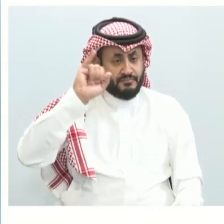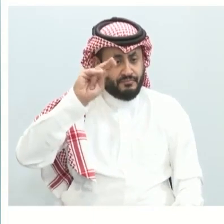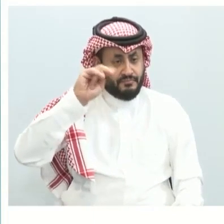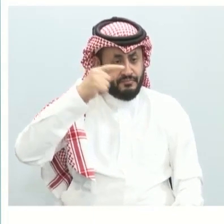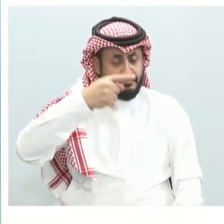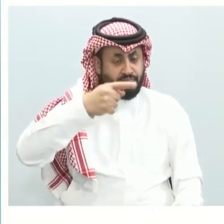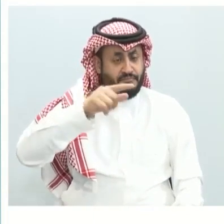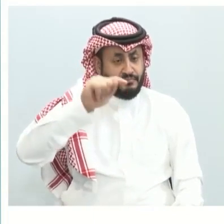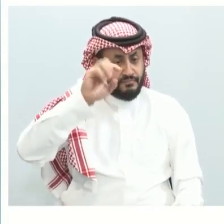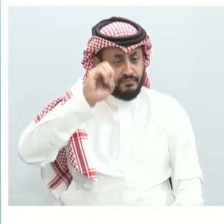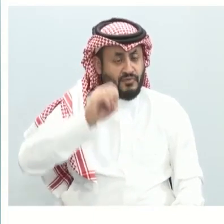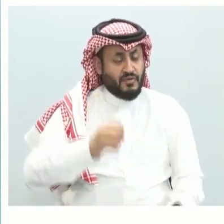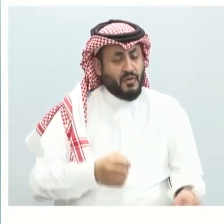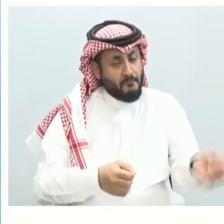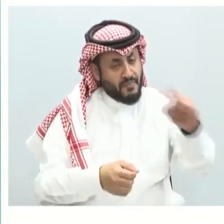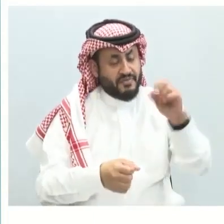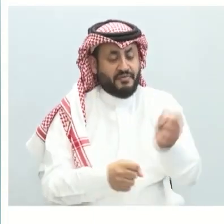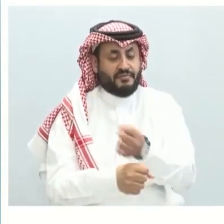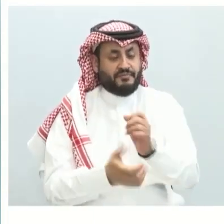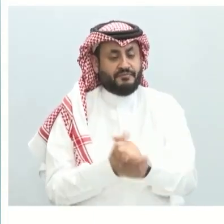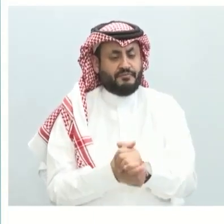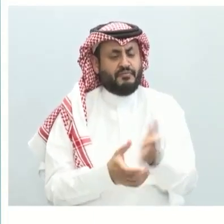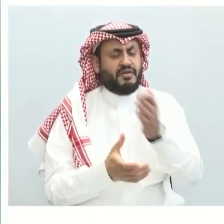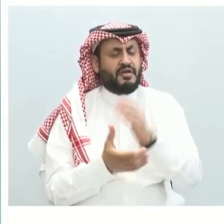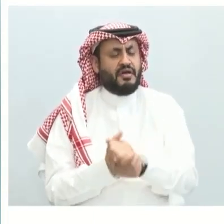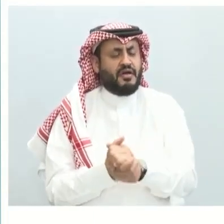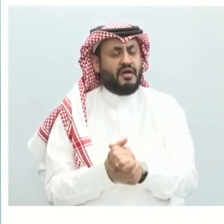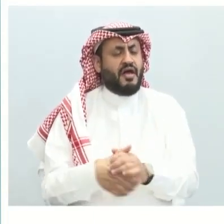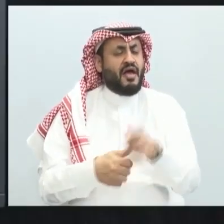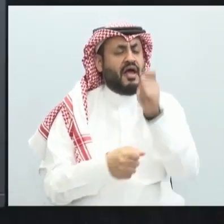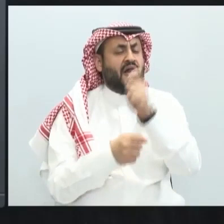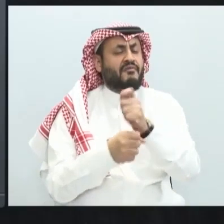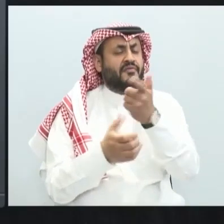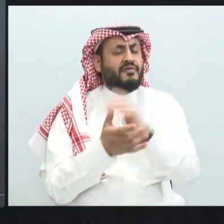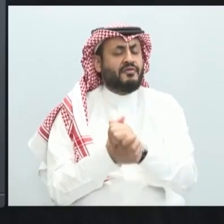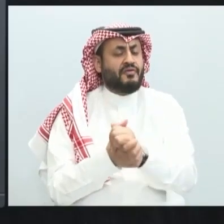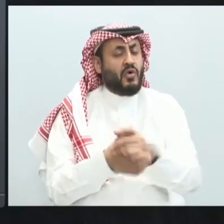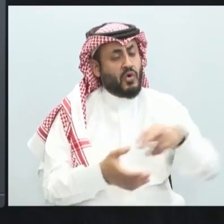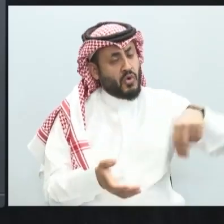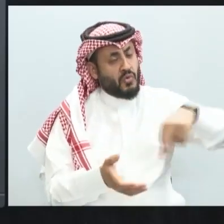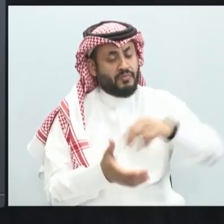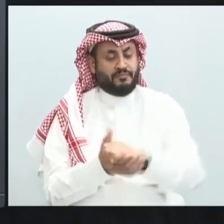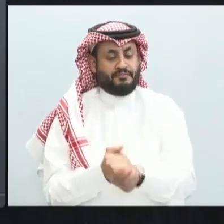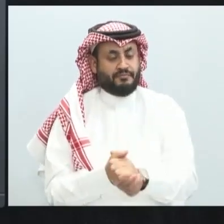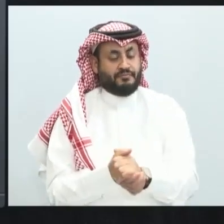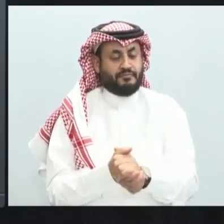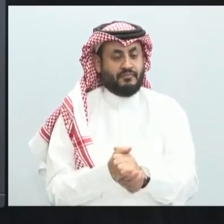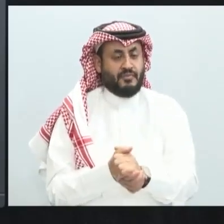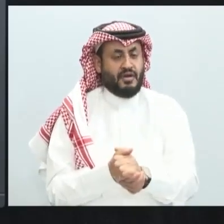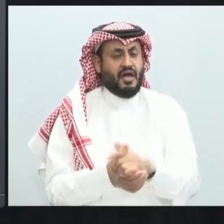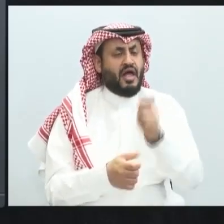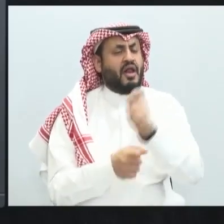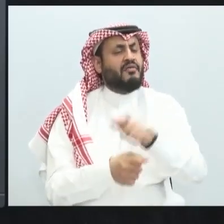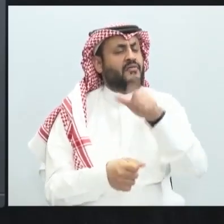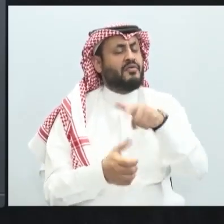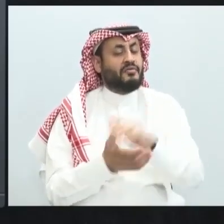with number five, we did use another subject pronoun, which is we are, me and you.